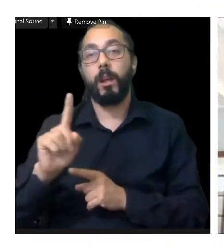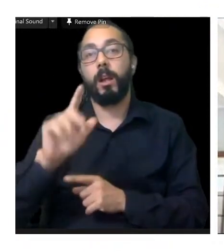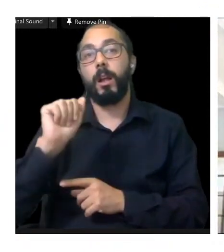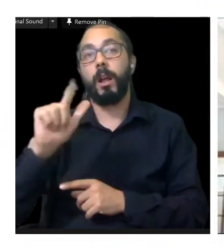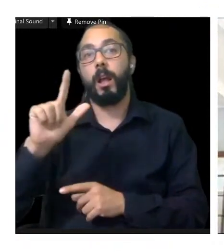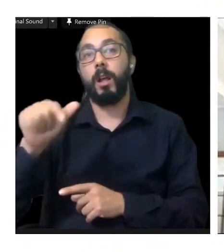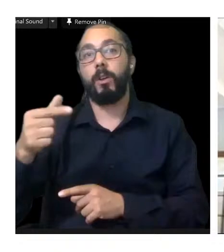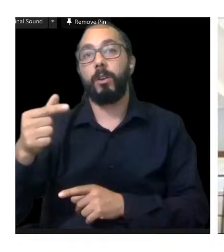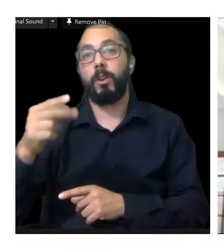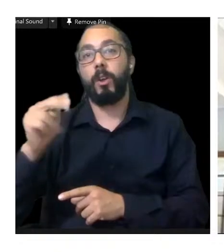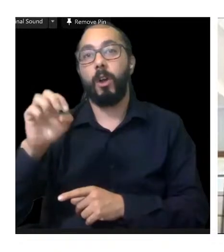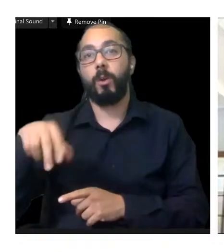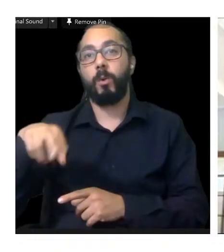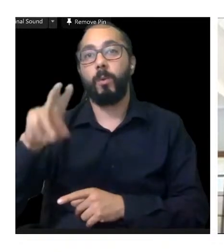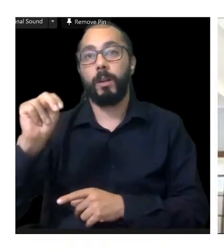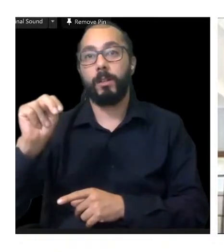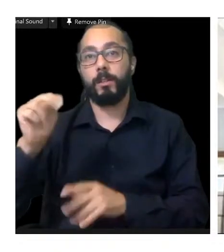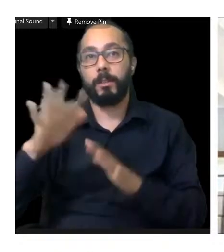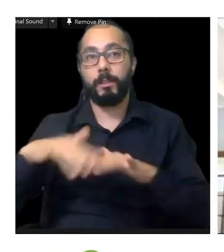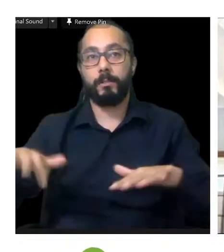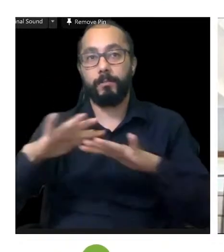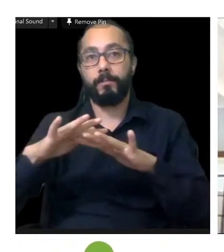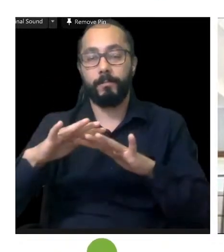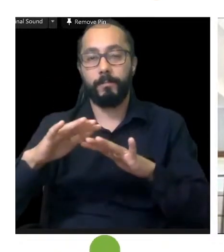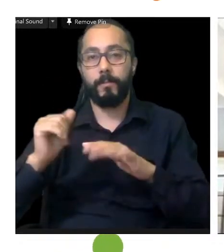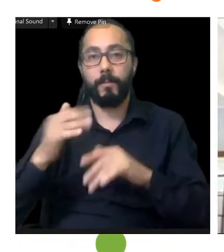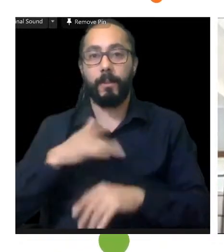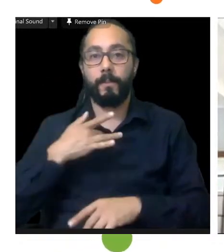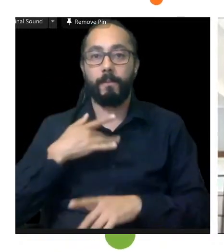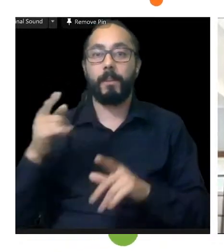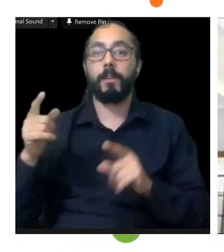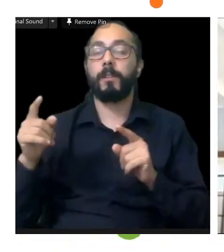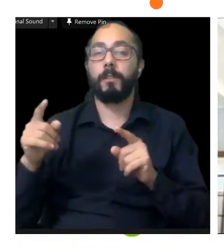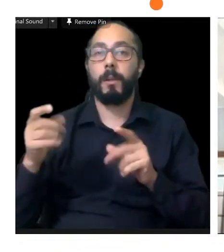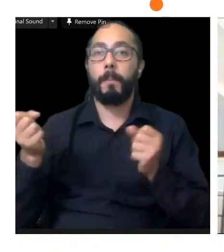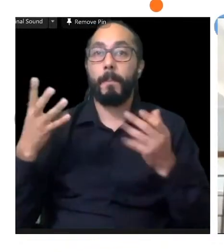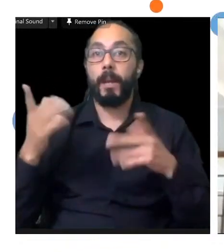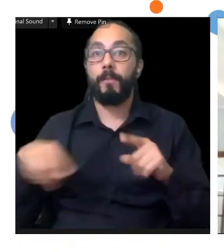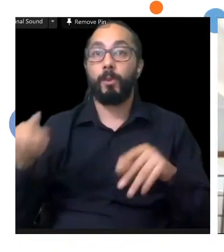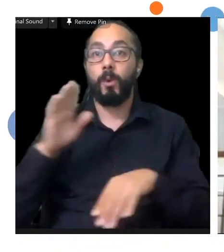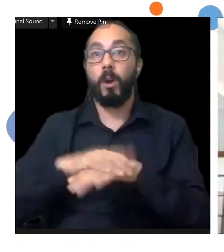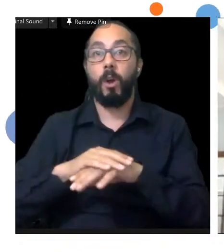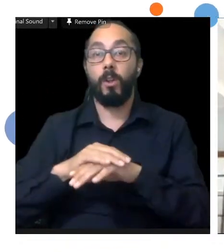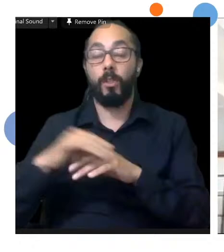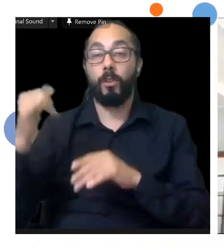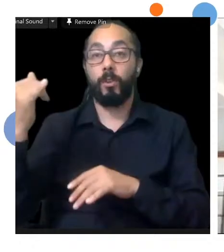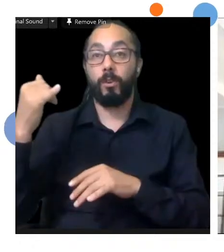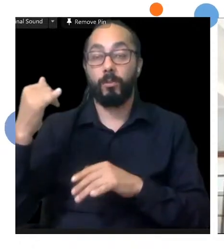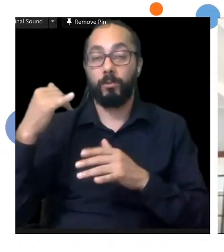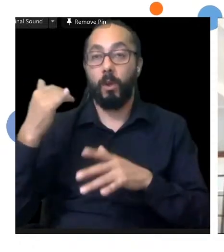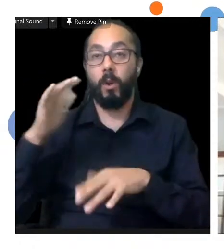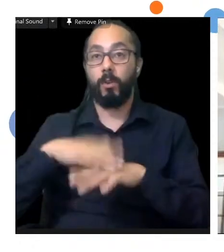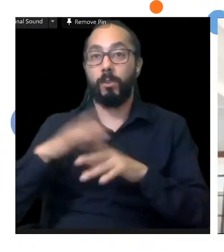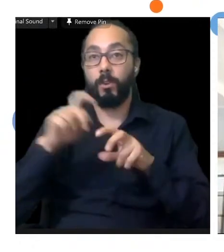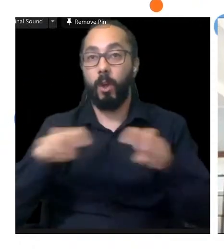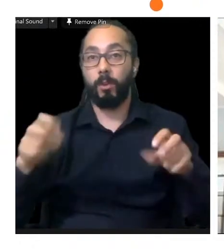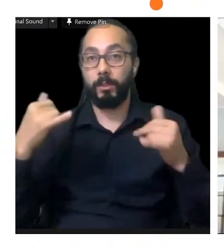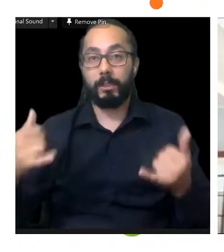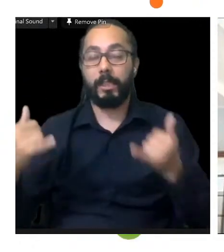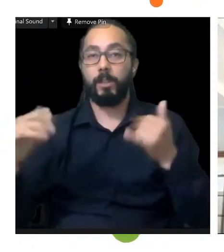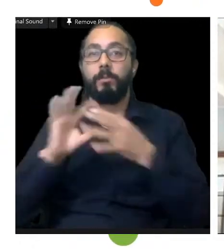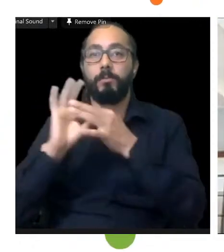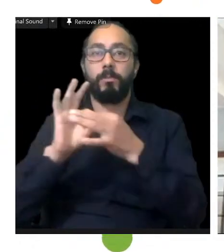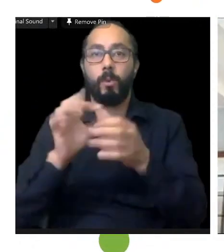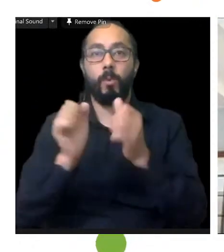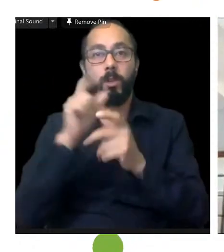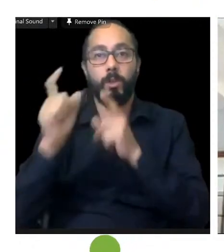So I think like many of you on the call today, we have been engaging with our donors on a regular basis. And I think the best